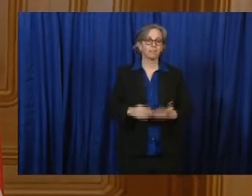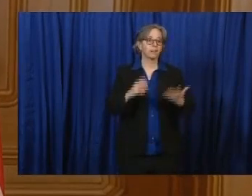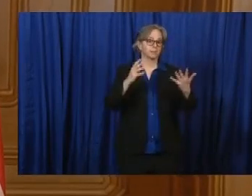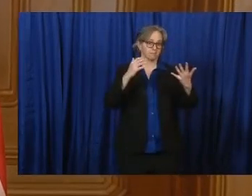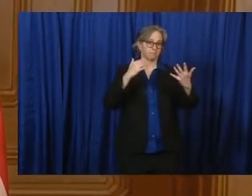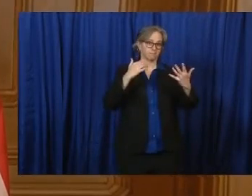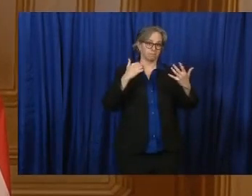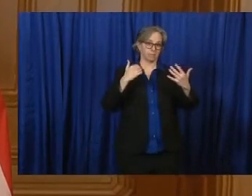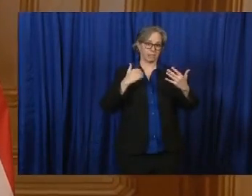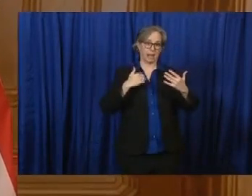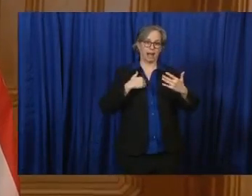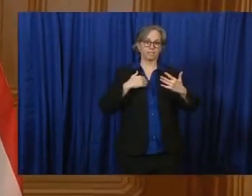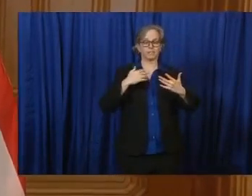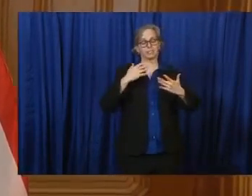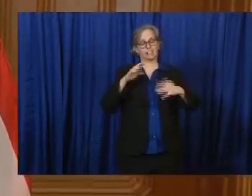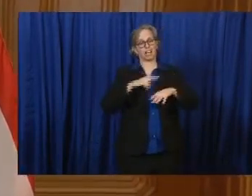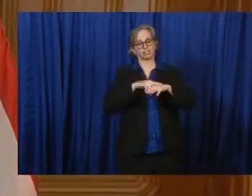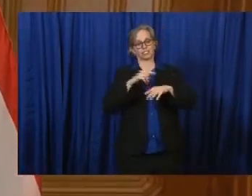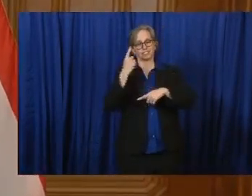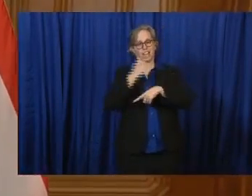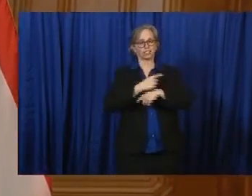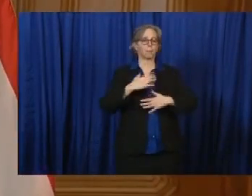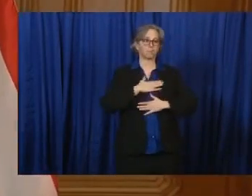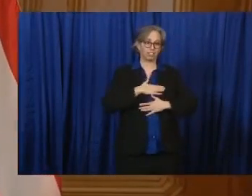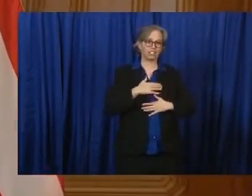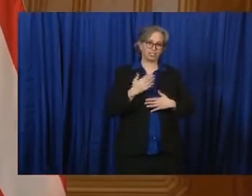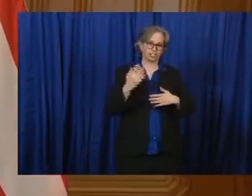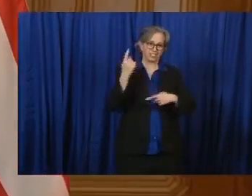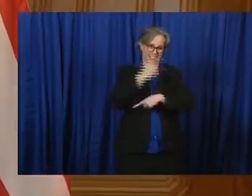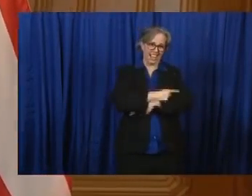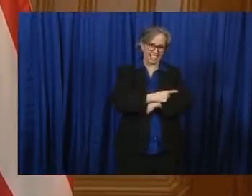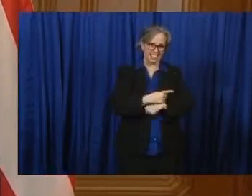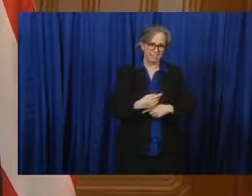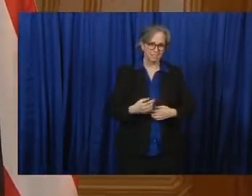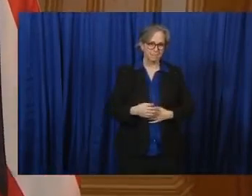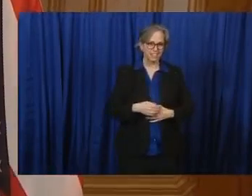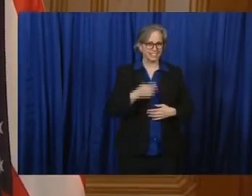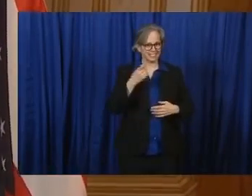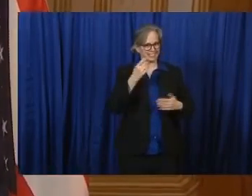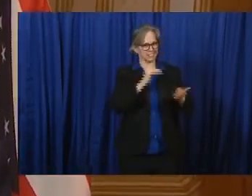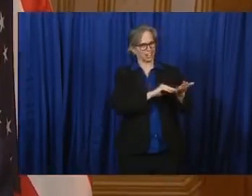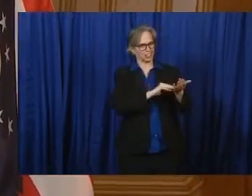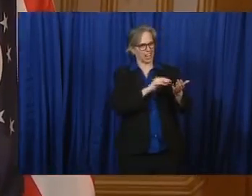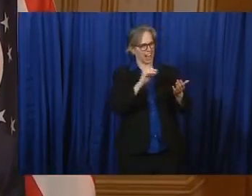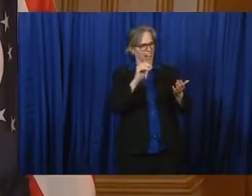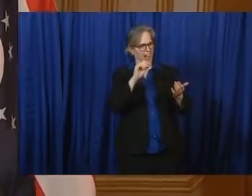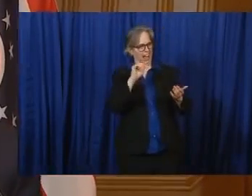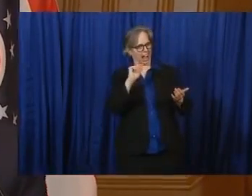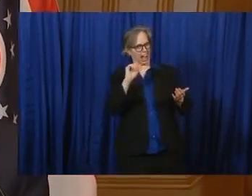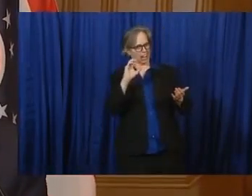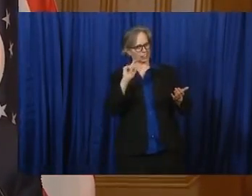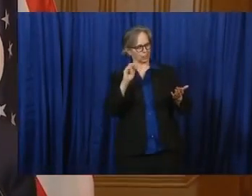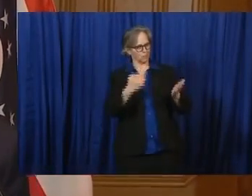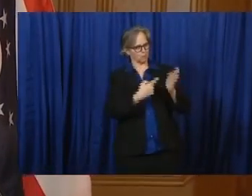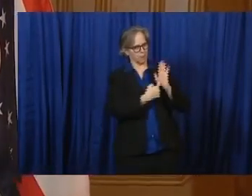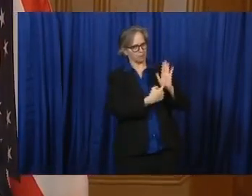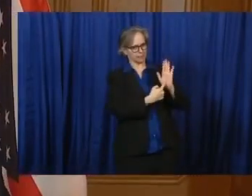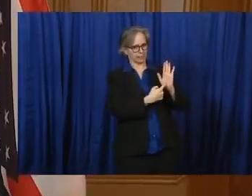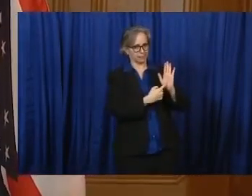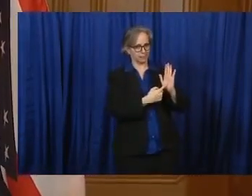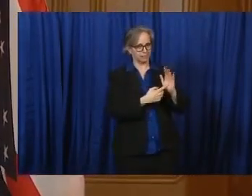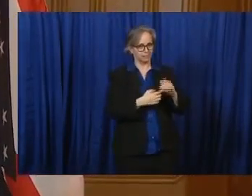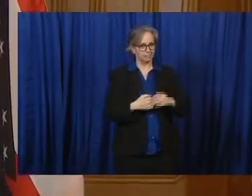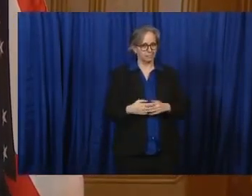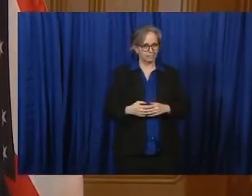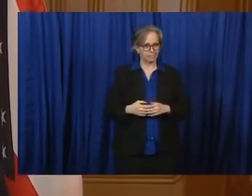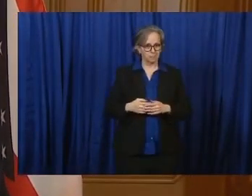today, and as Dr. Acton said, she's sort of representing not only the doctors but everybody in the health care